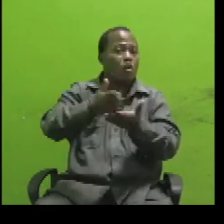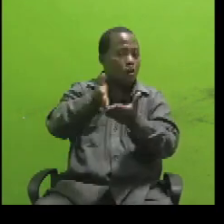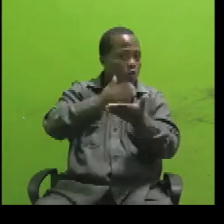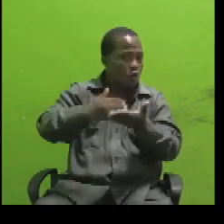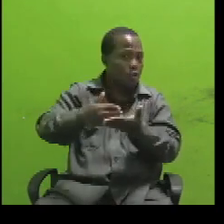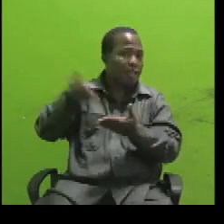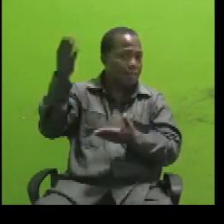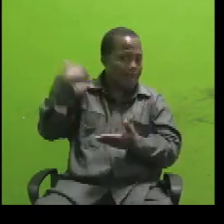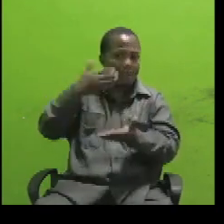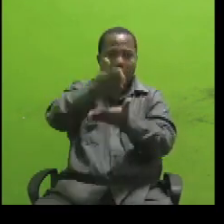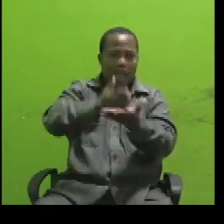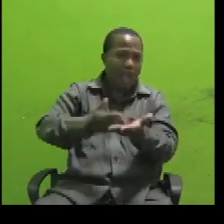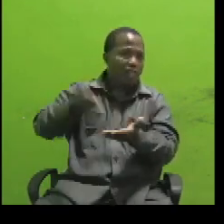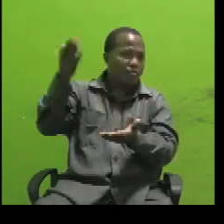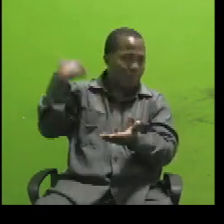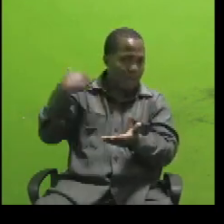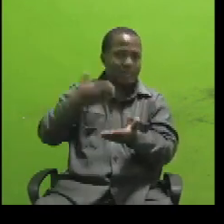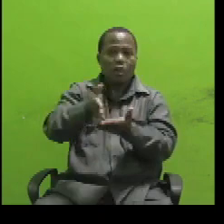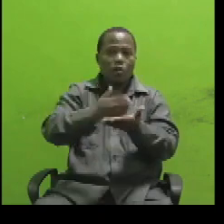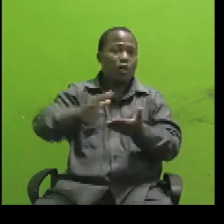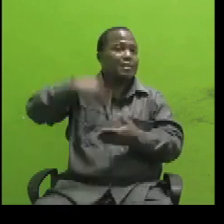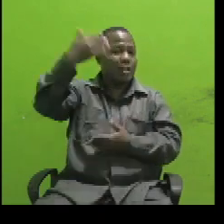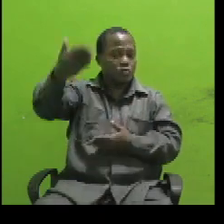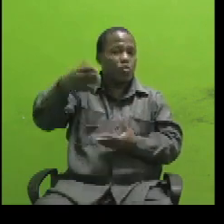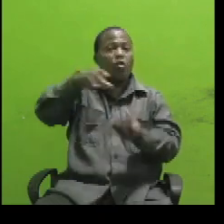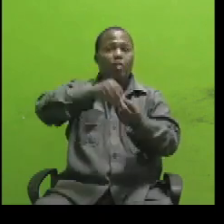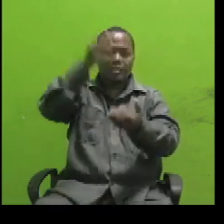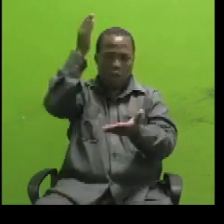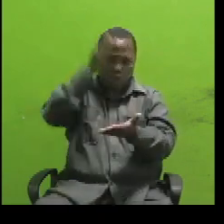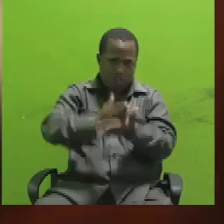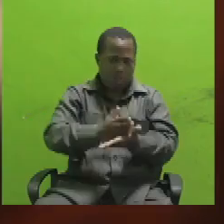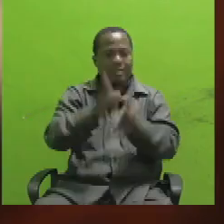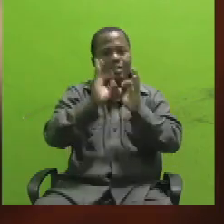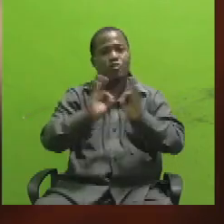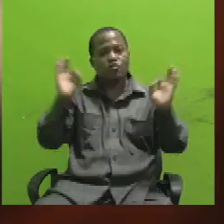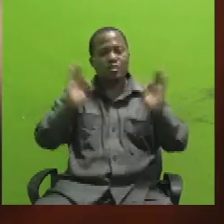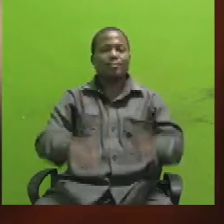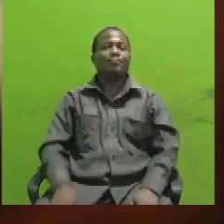half past, quarter to, and o'clock. Fantastic.